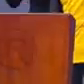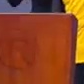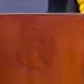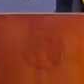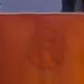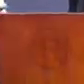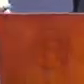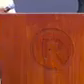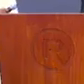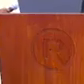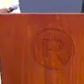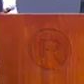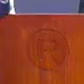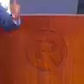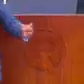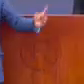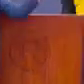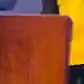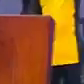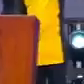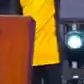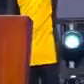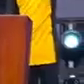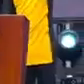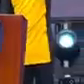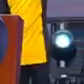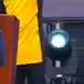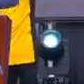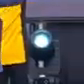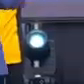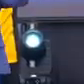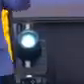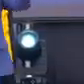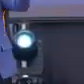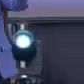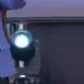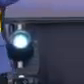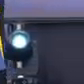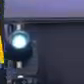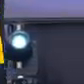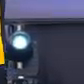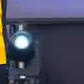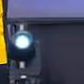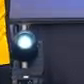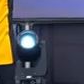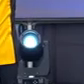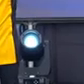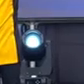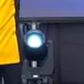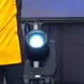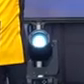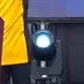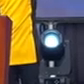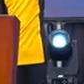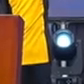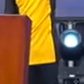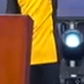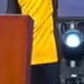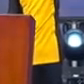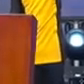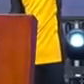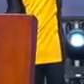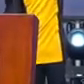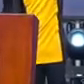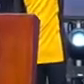too far from the mercy of God God is about to lift some of you in a glorious way if